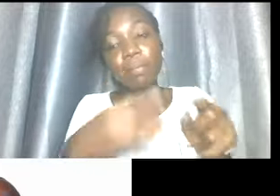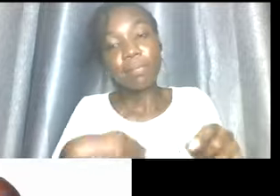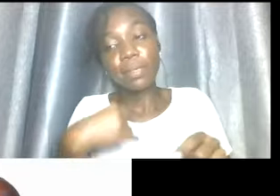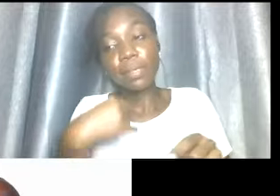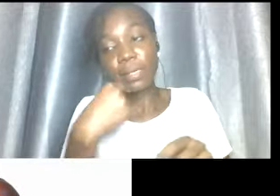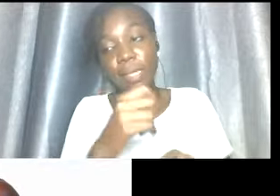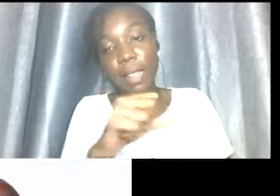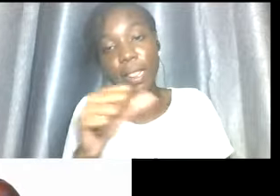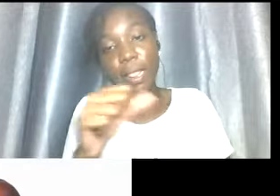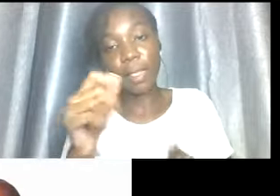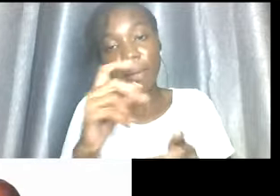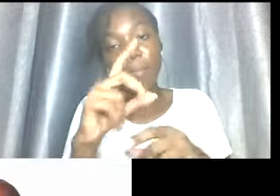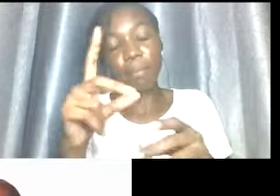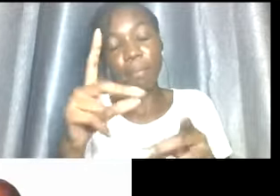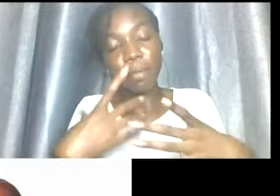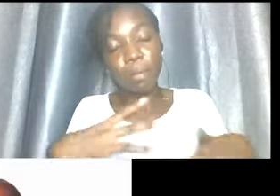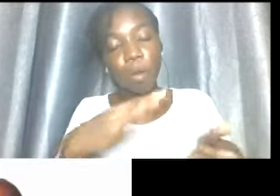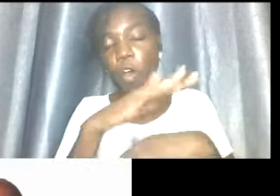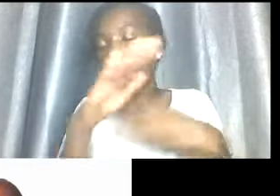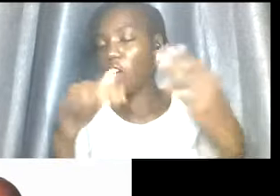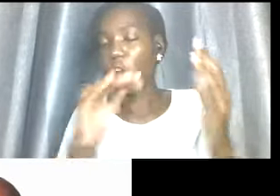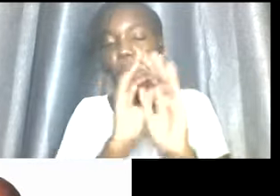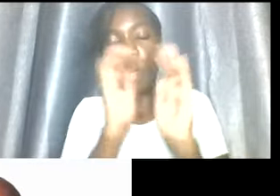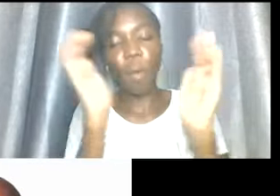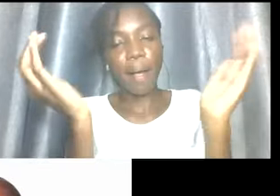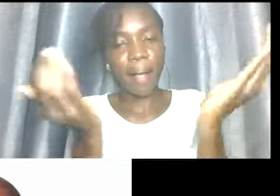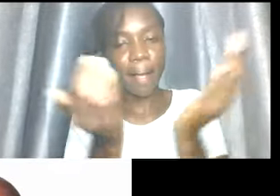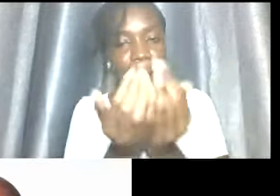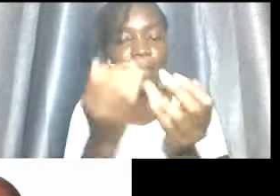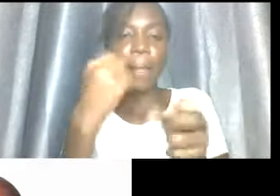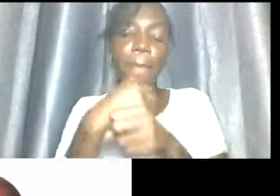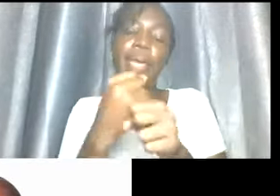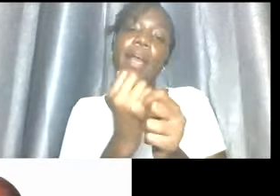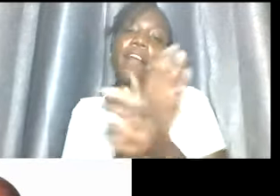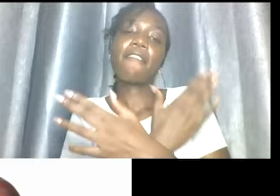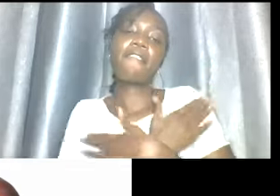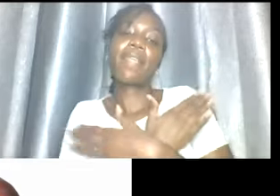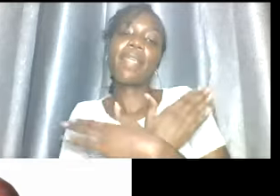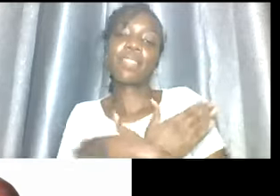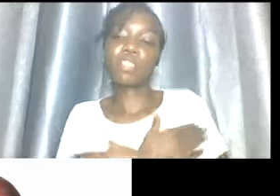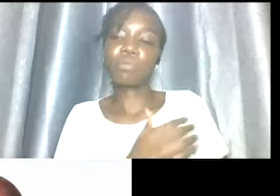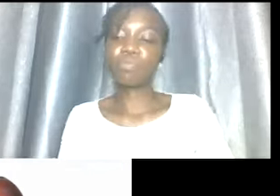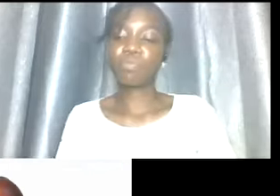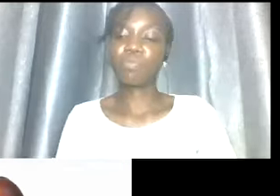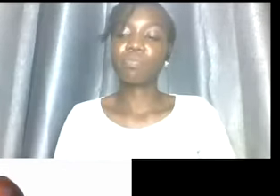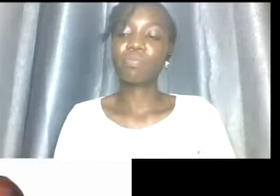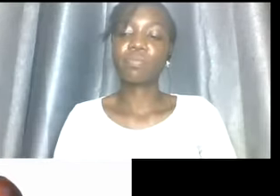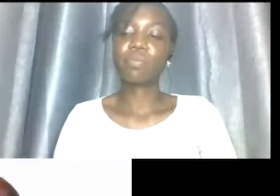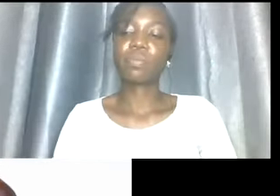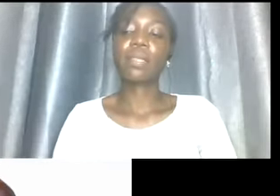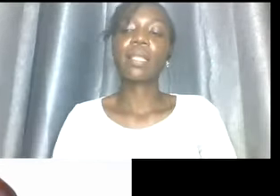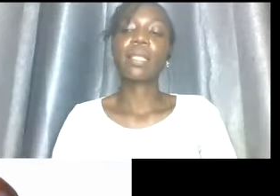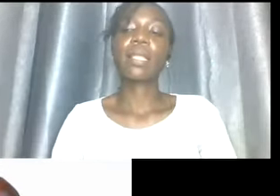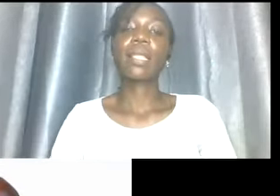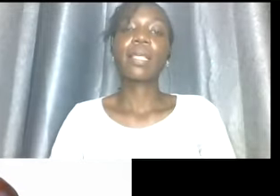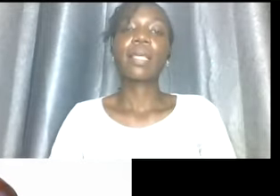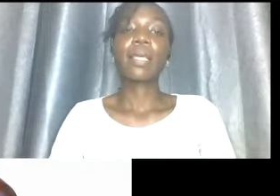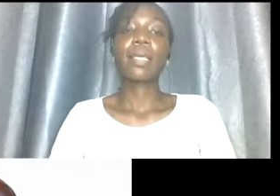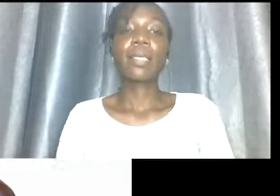the world, and it's helped me to create friendships and bonds like that of